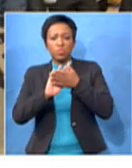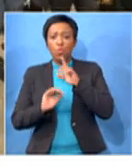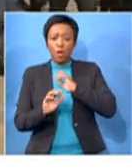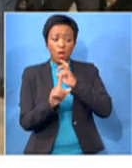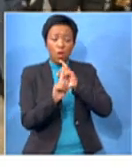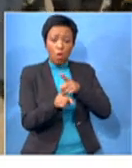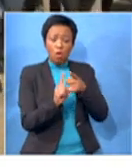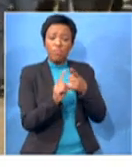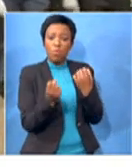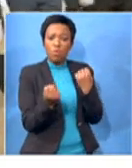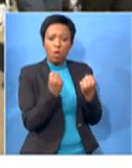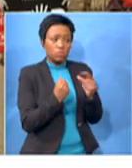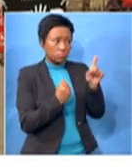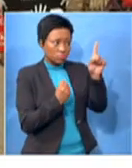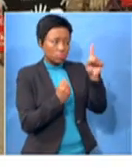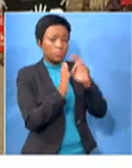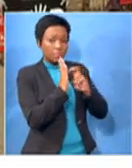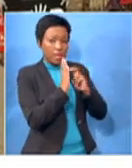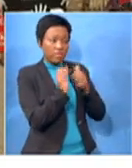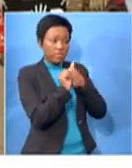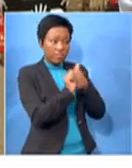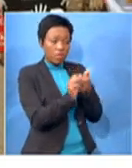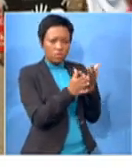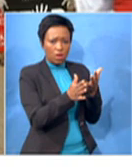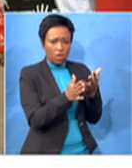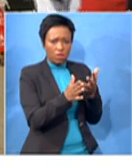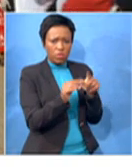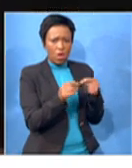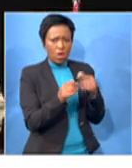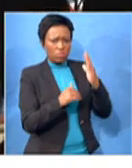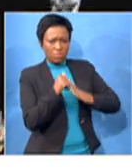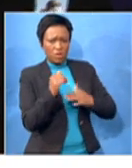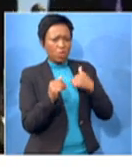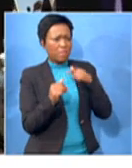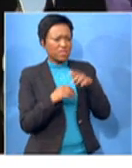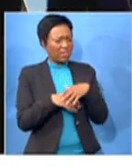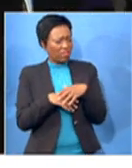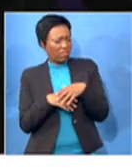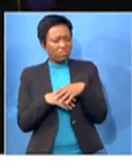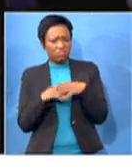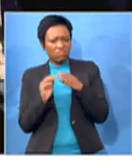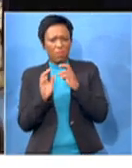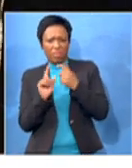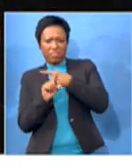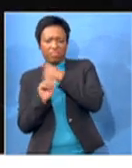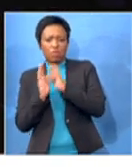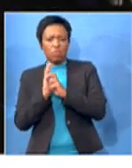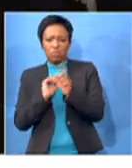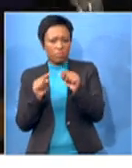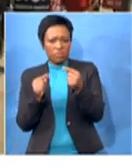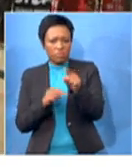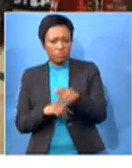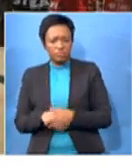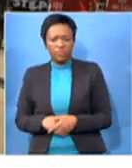court that you must behave in a particular way? We can't have impunity. Okay, and the Domestic Violence Amendment Bill,